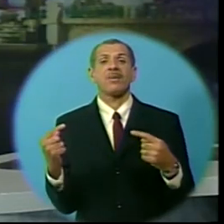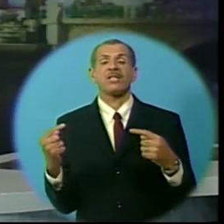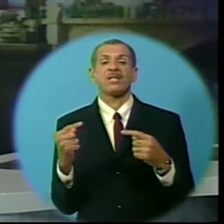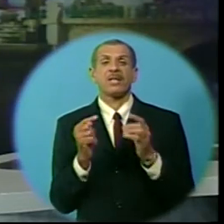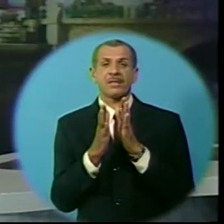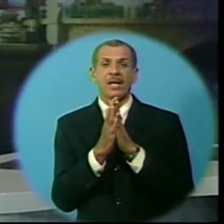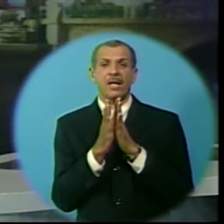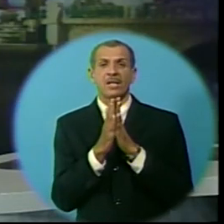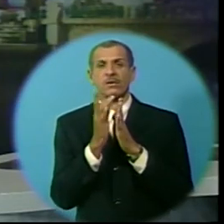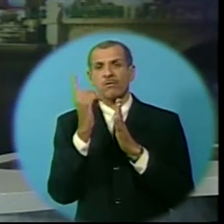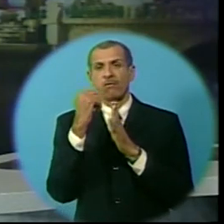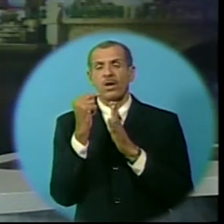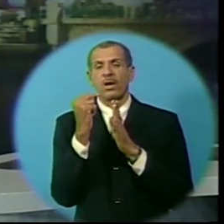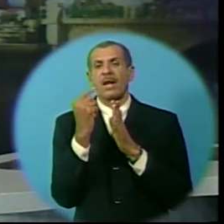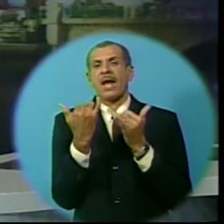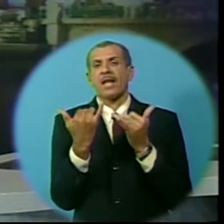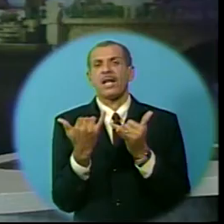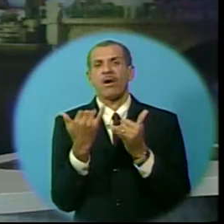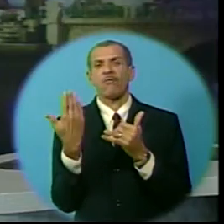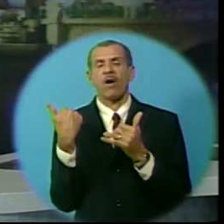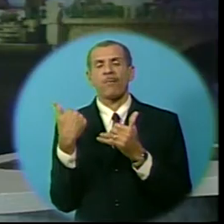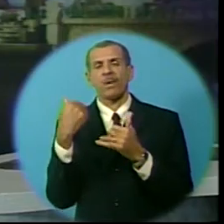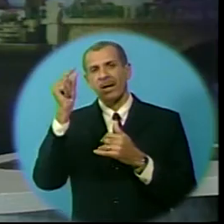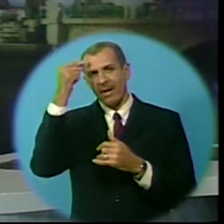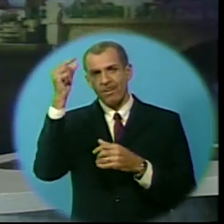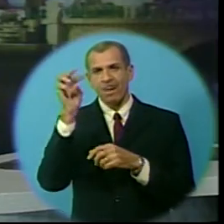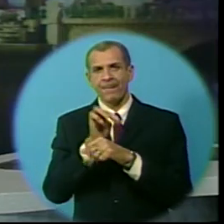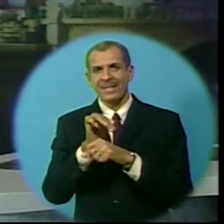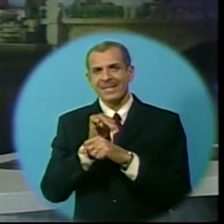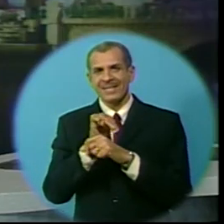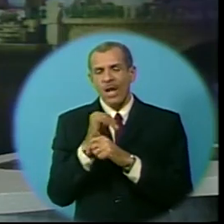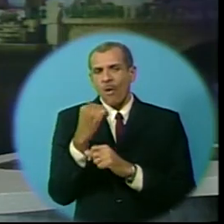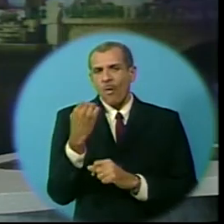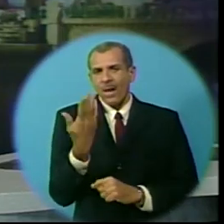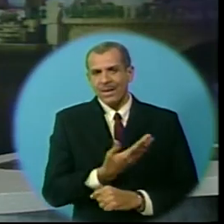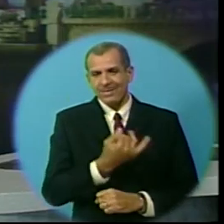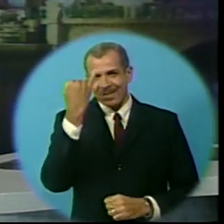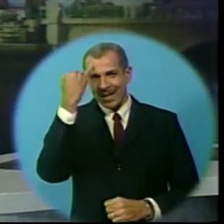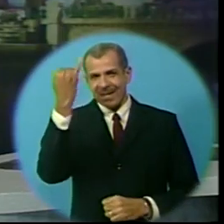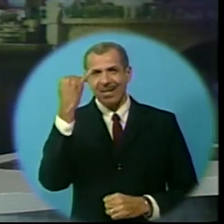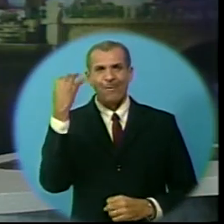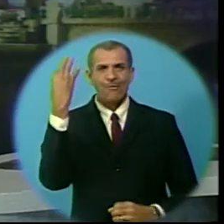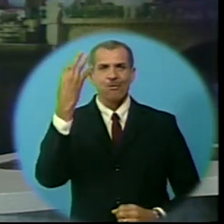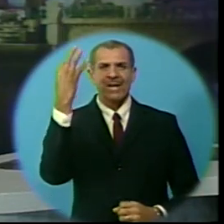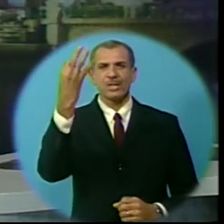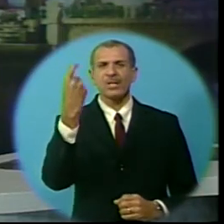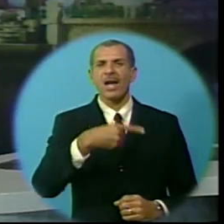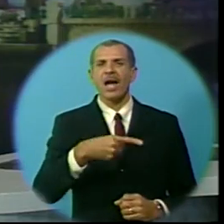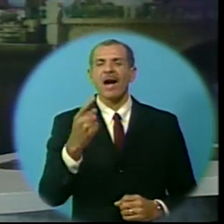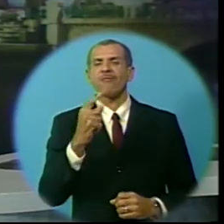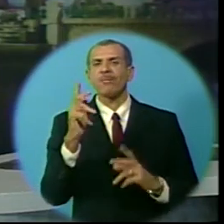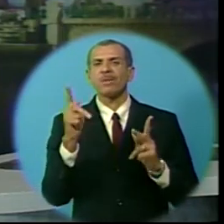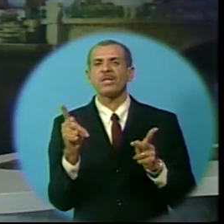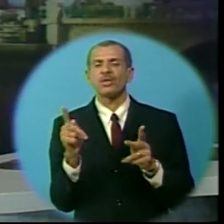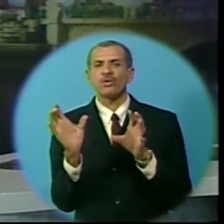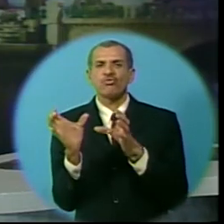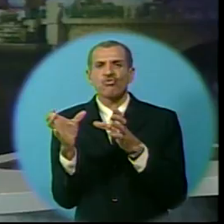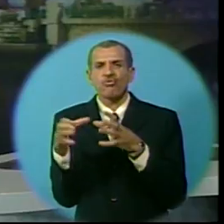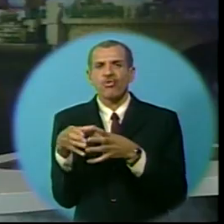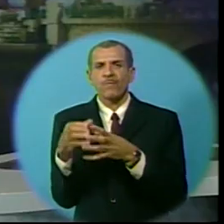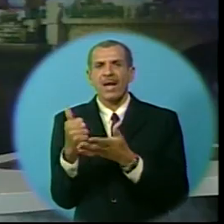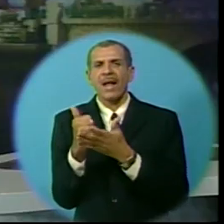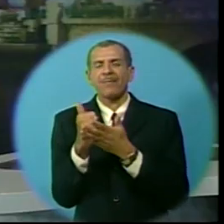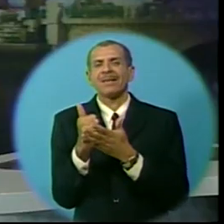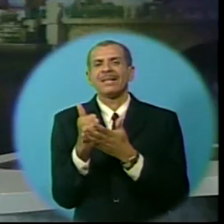called for it, and now a former government minister, though welcoming the idea of a creation of an eminent persons group to help